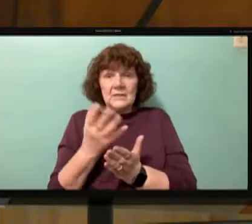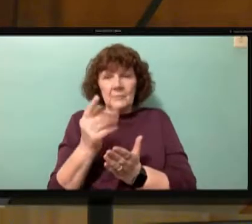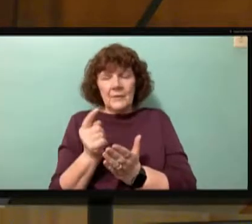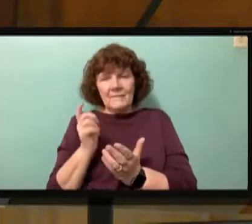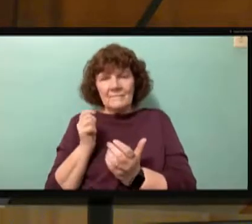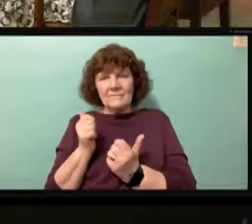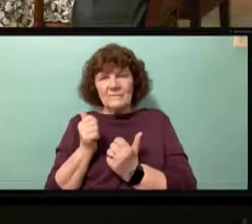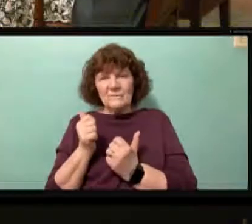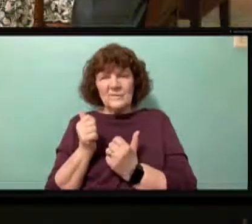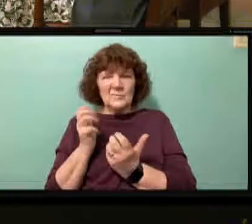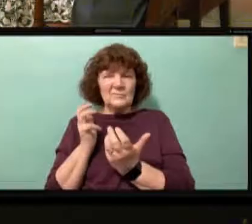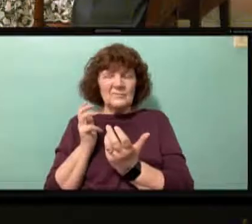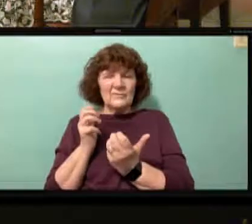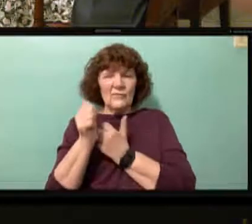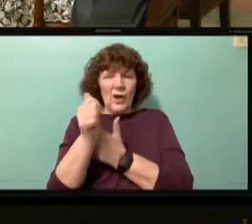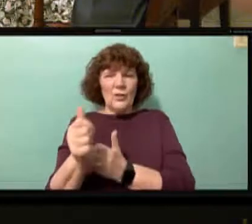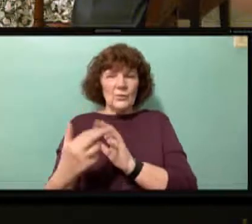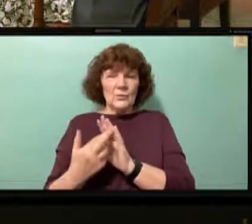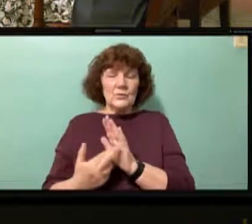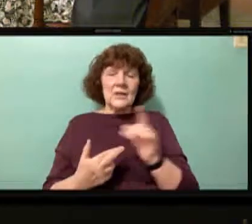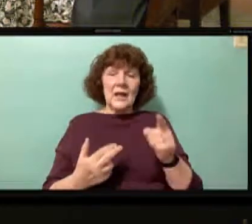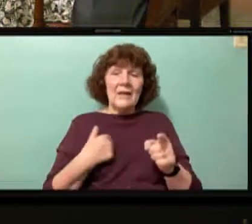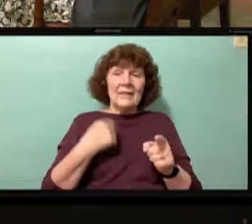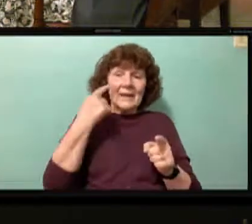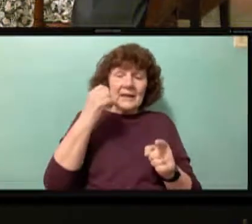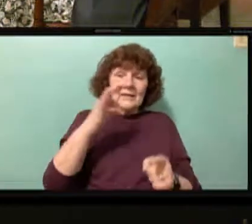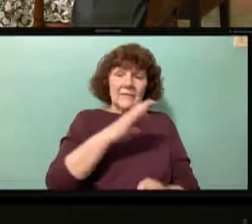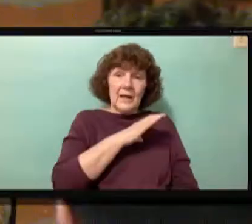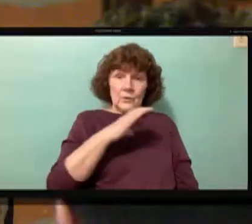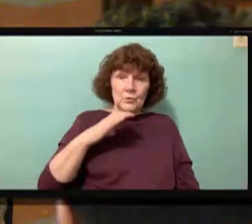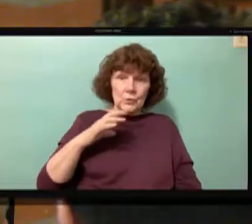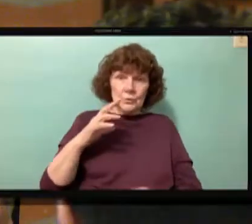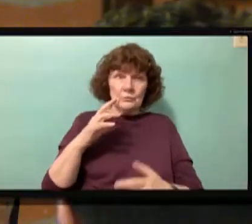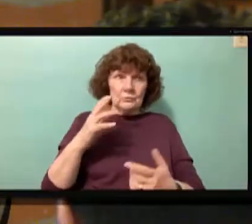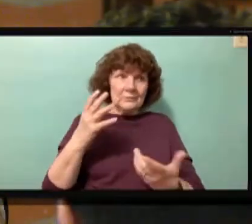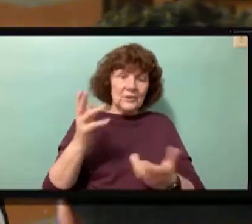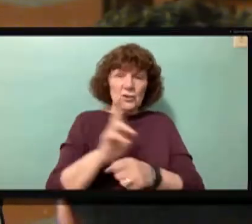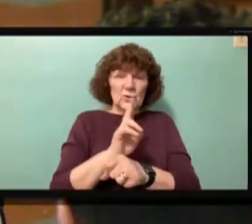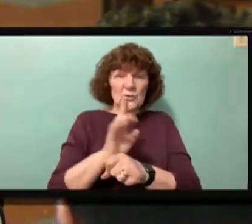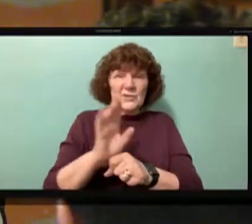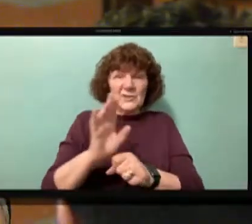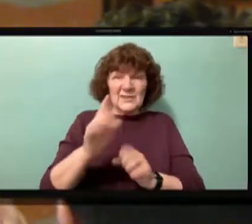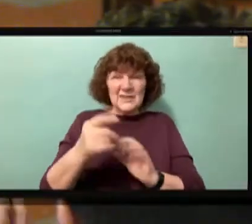useful answer to your question. If council were to use the example that you gave,